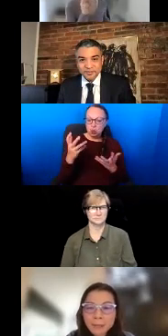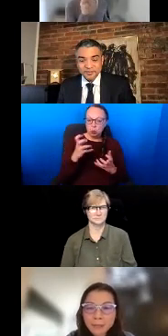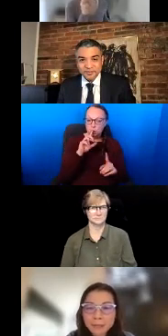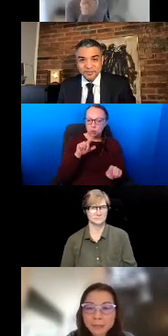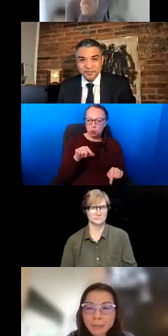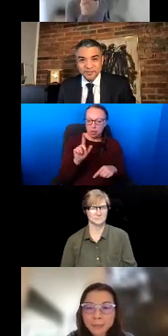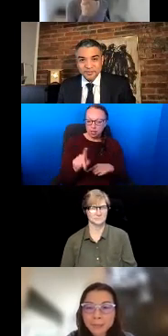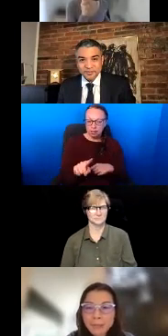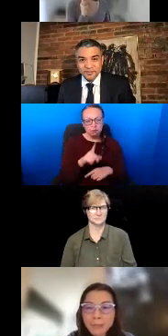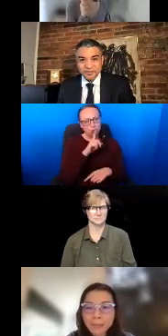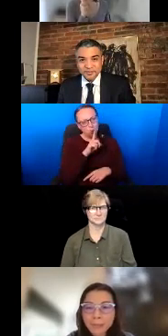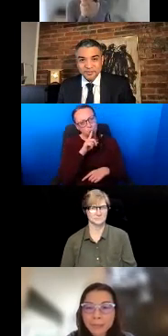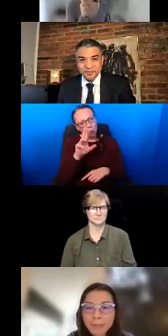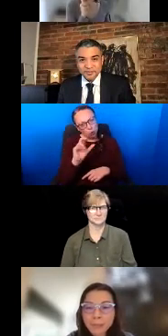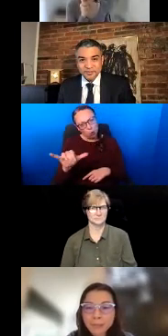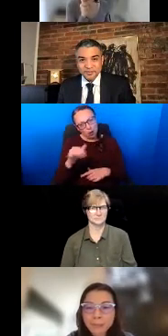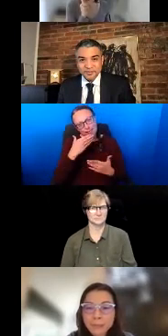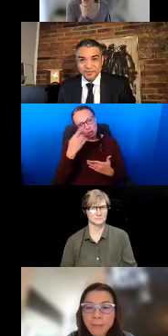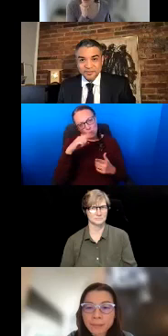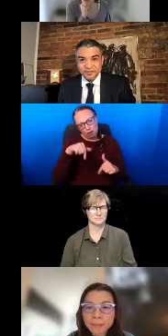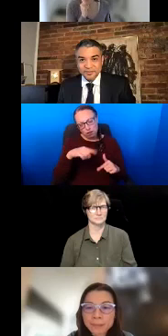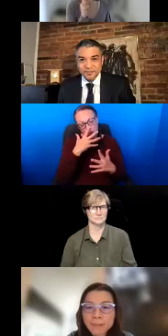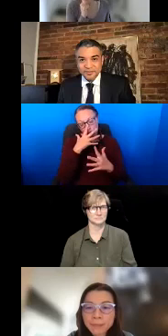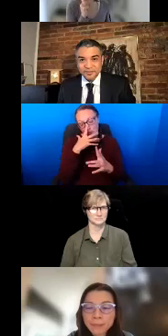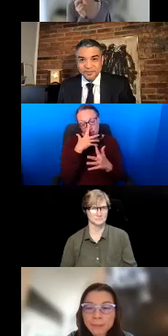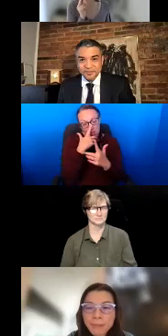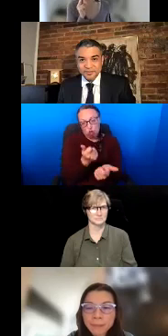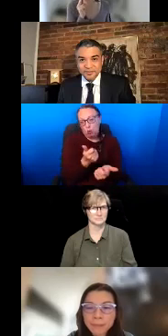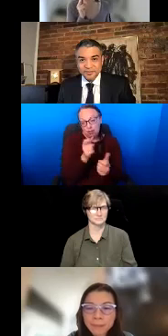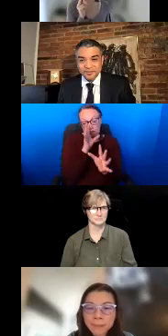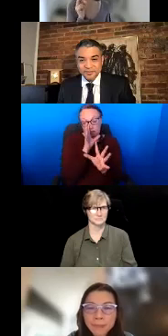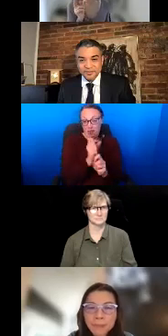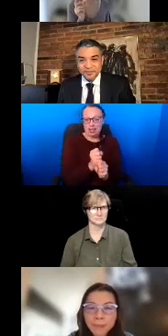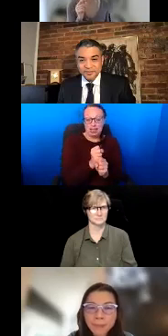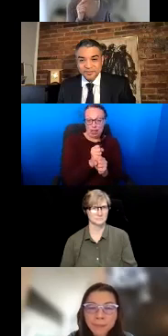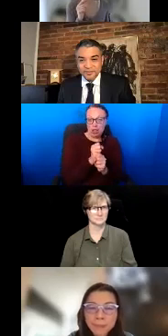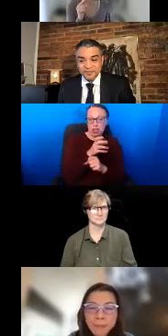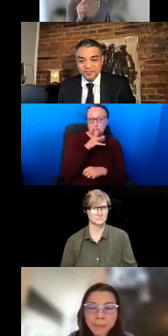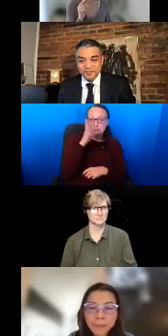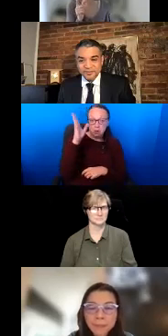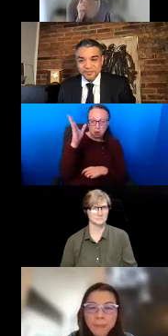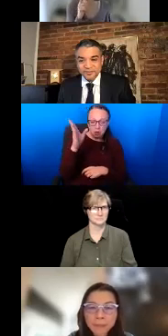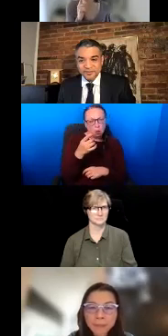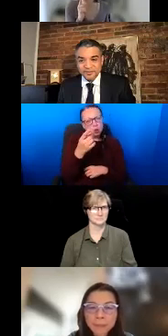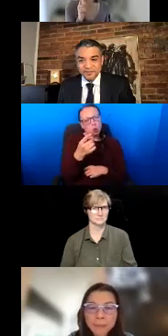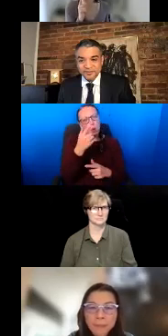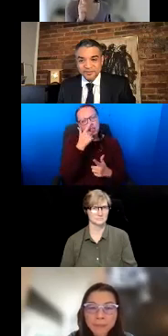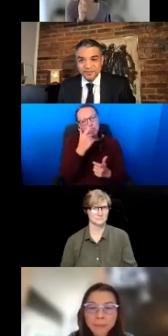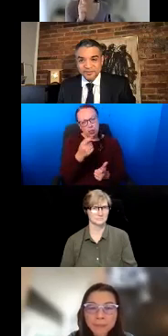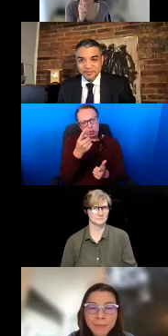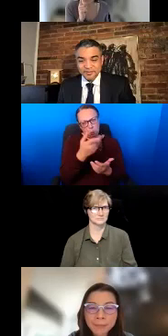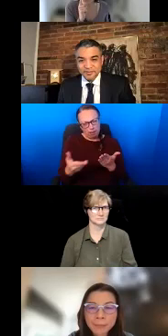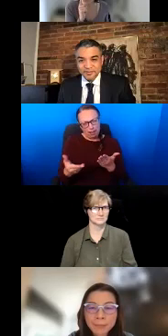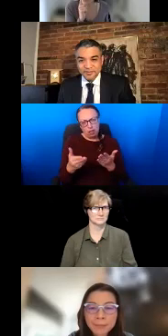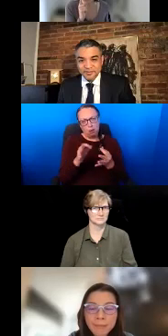Sure. Roy, thank you for this really fascinating talk. I was particularly interested in one thing you kind of passed by a little bit. In your study